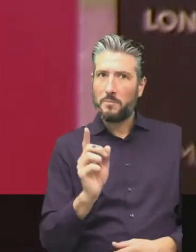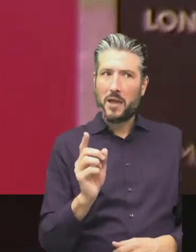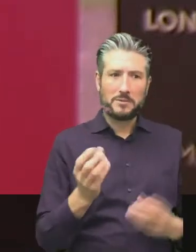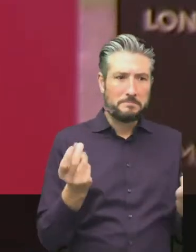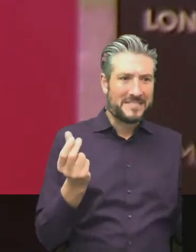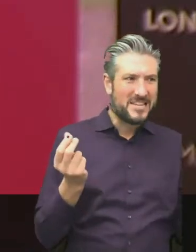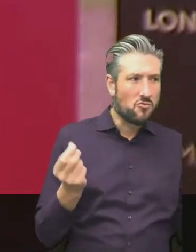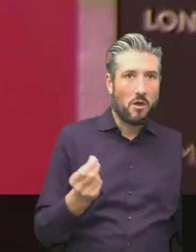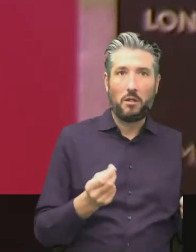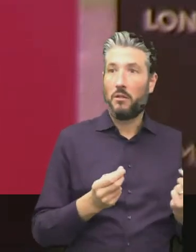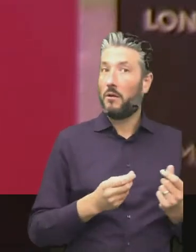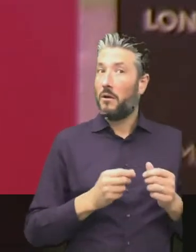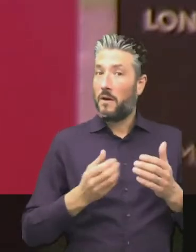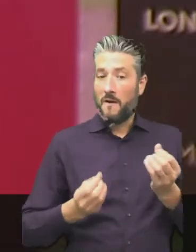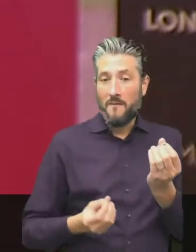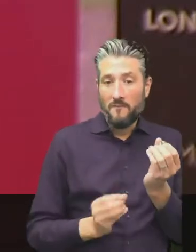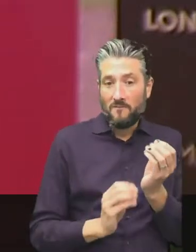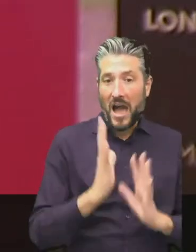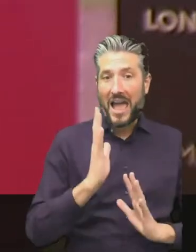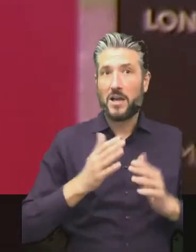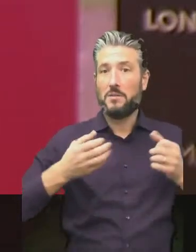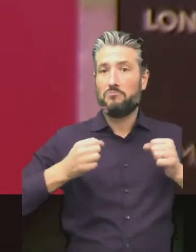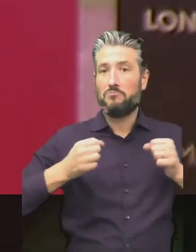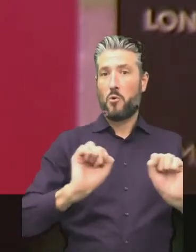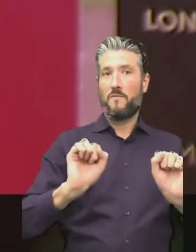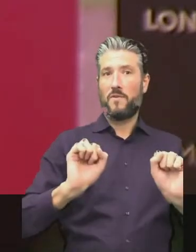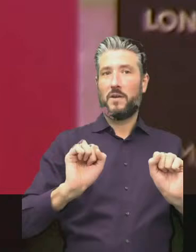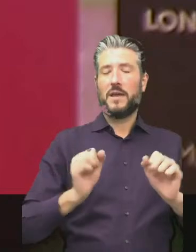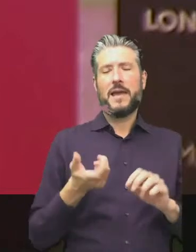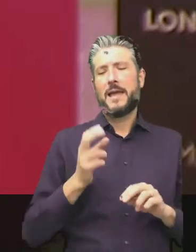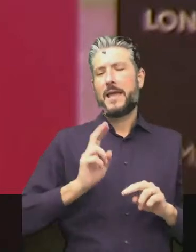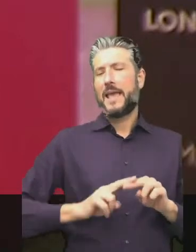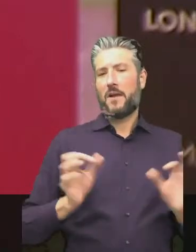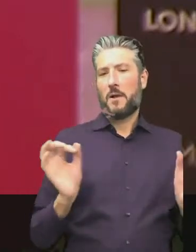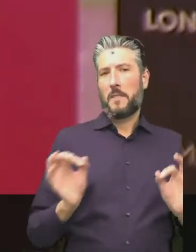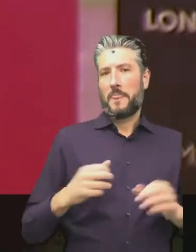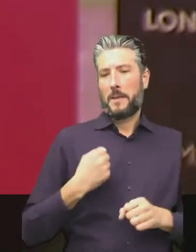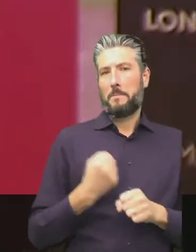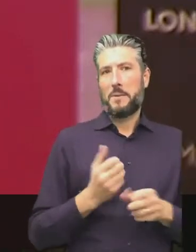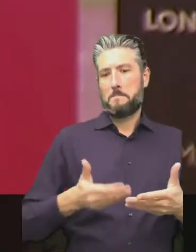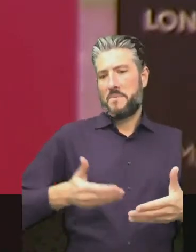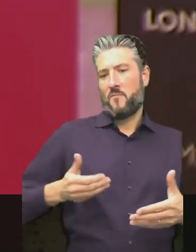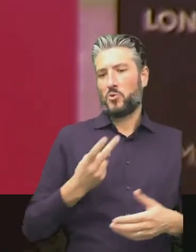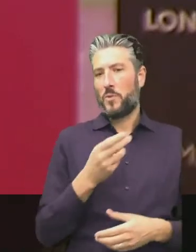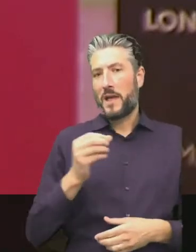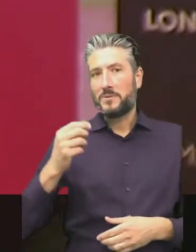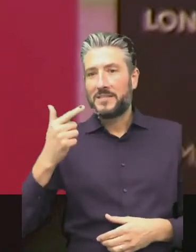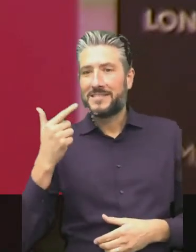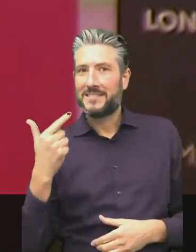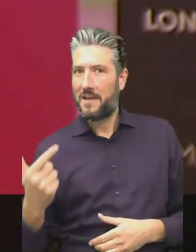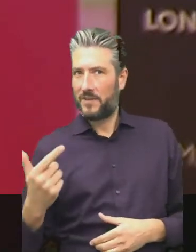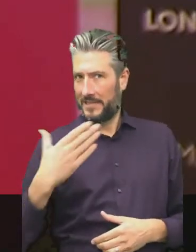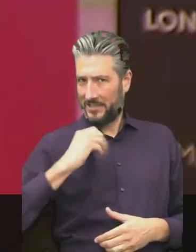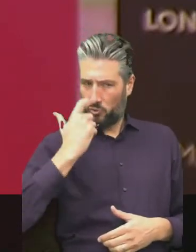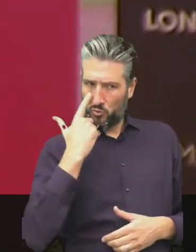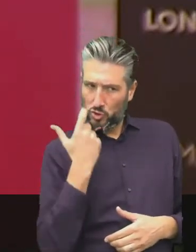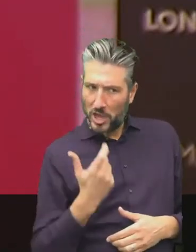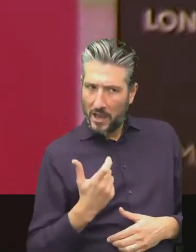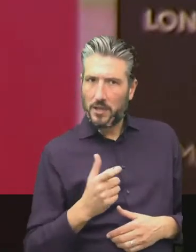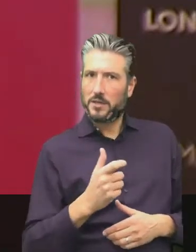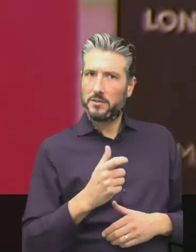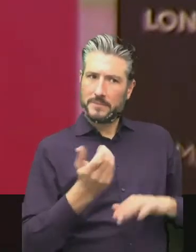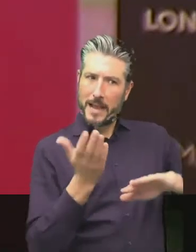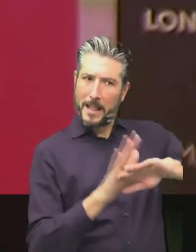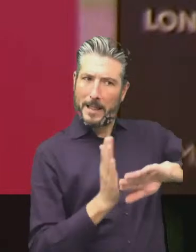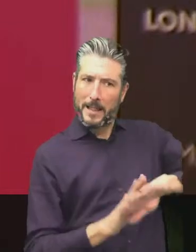block built prior to 2007, if no cladding is present, requires the insulation behind to be checked also. These investigative works can